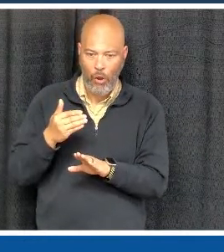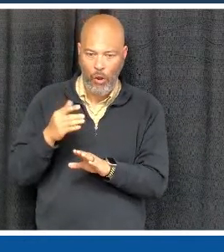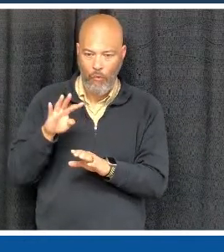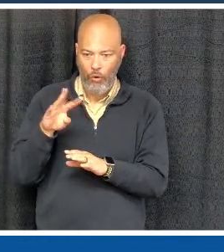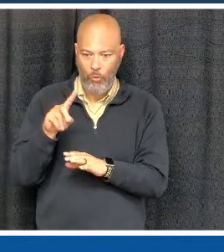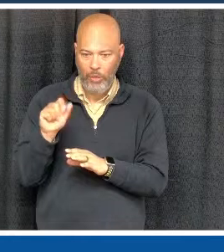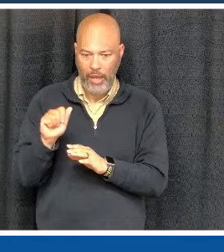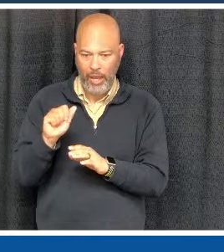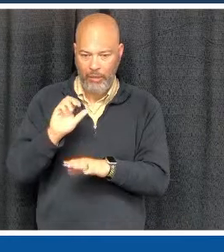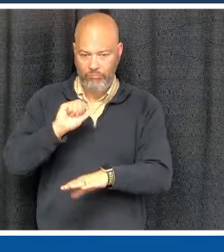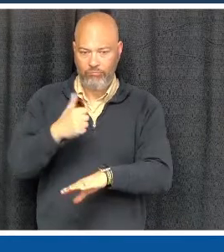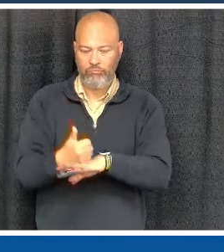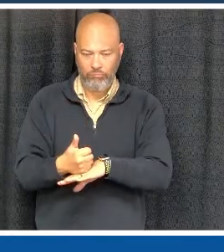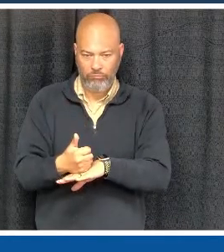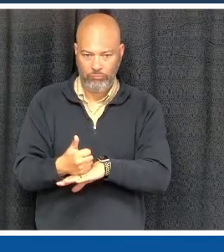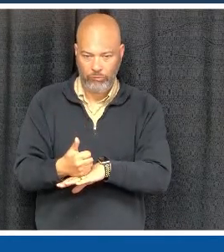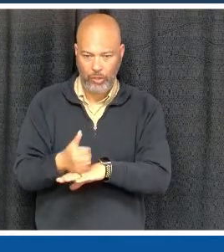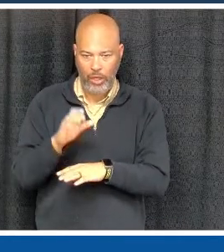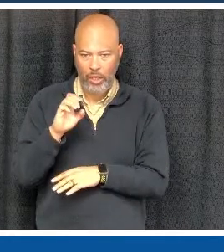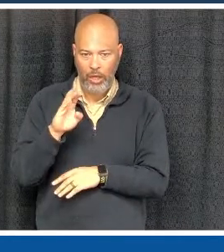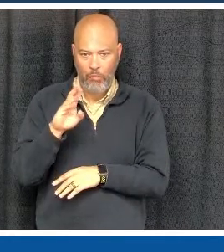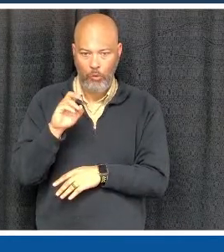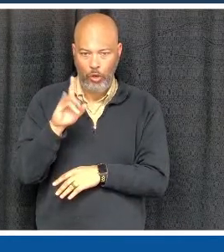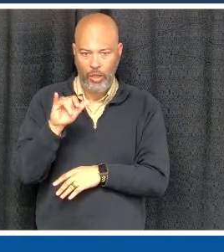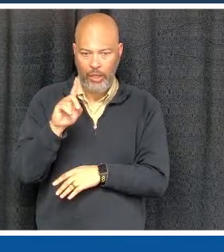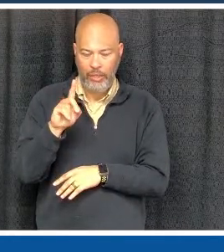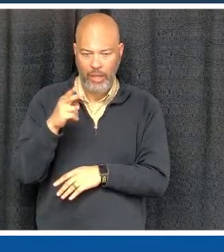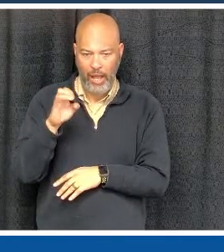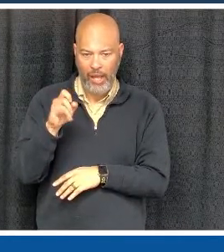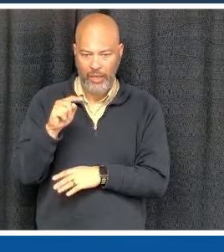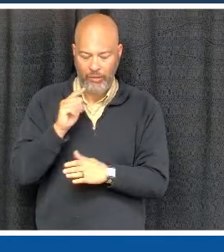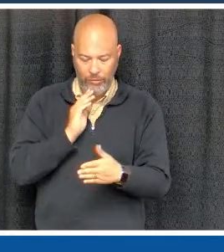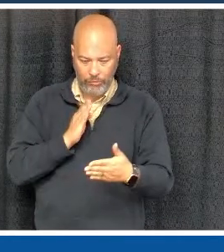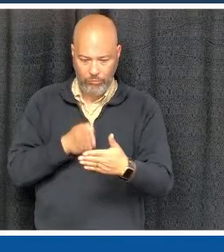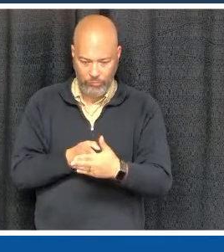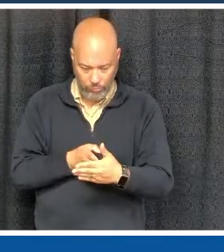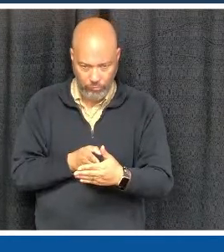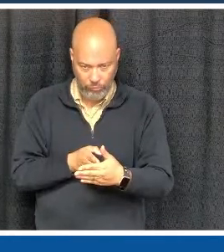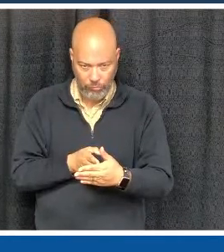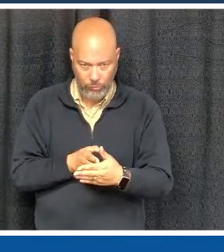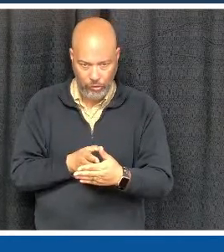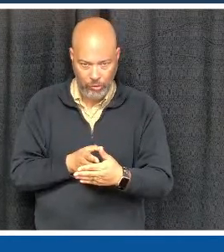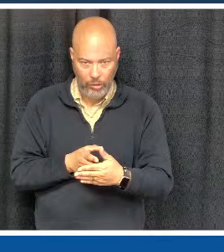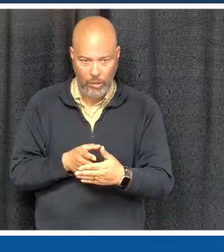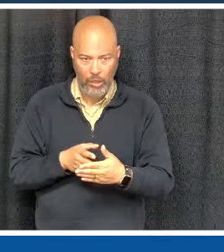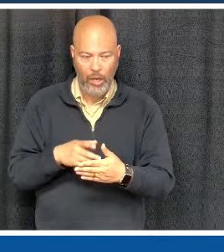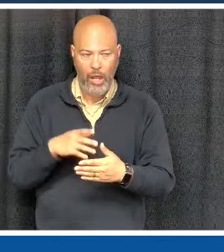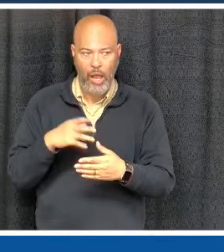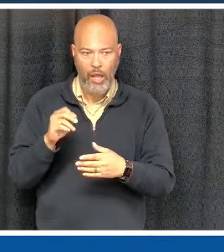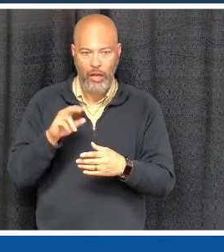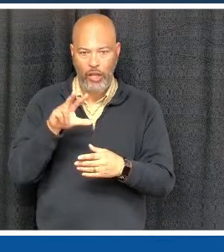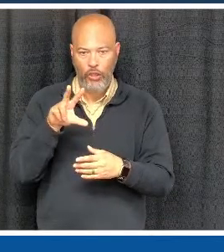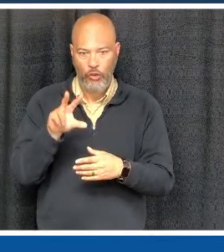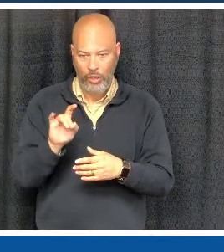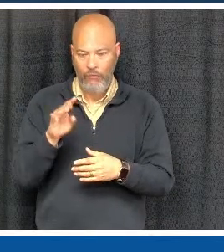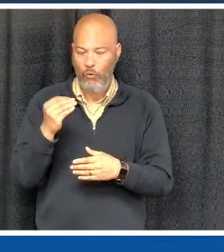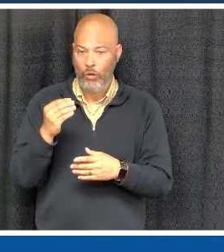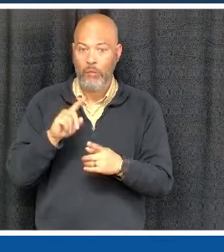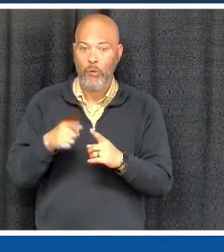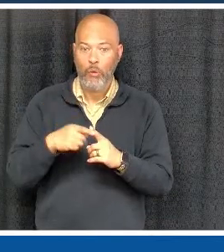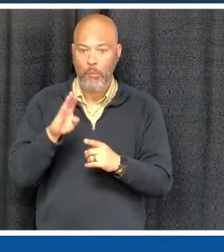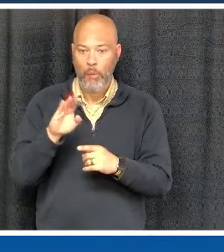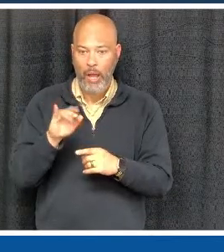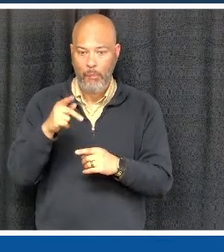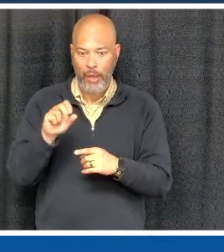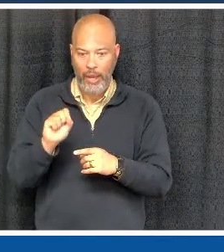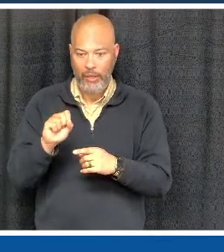here. Cumberland Heights dead-ended right into the road right there, and then continued on as 3814. But when the bypass came